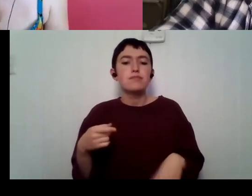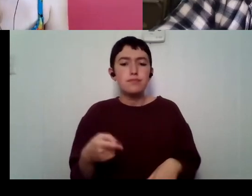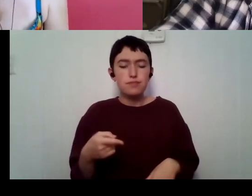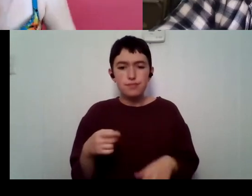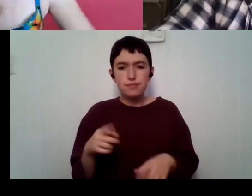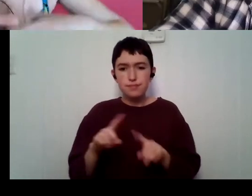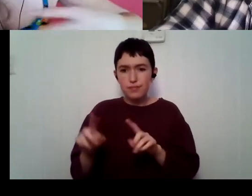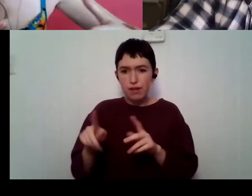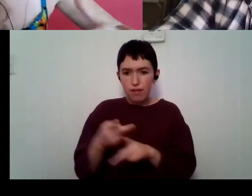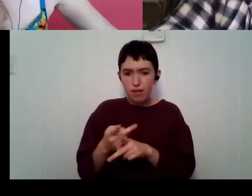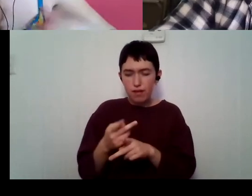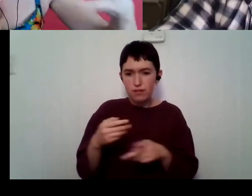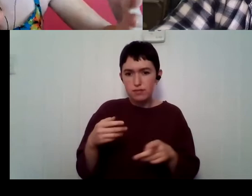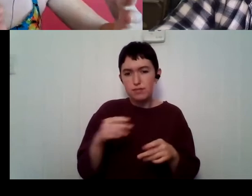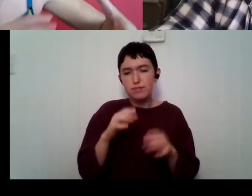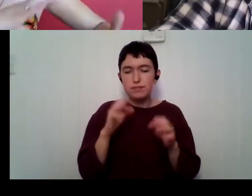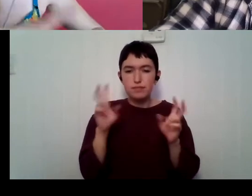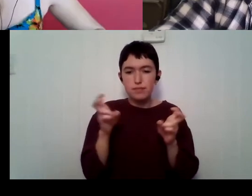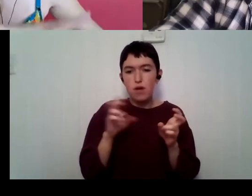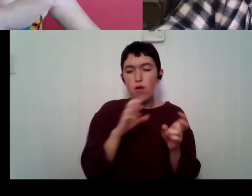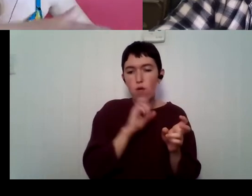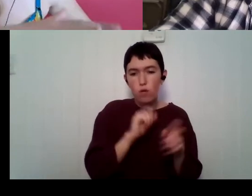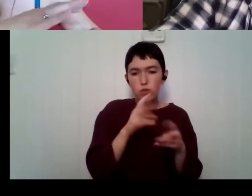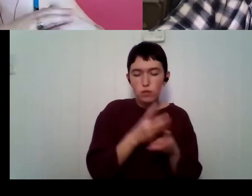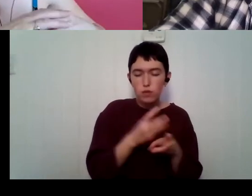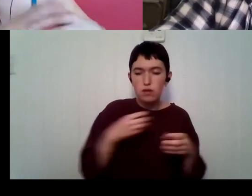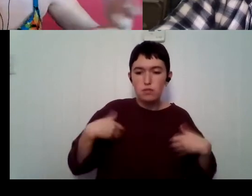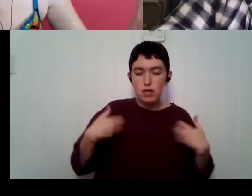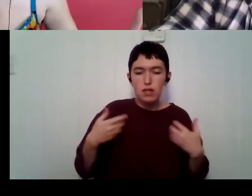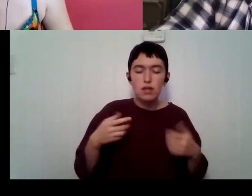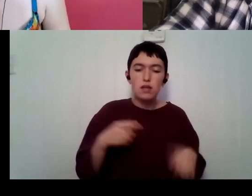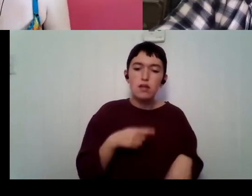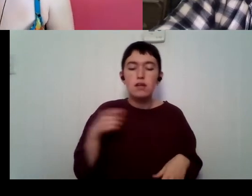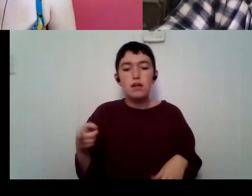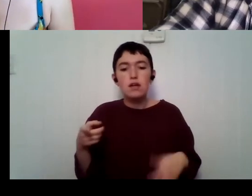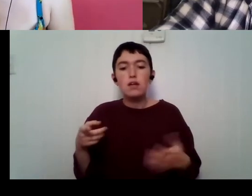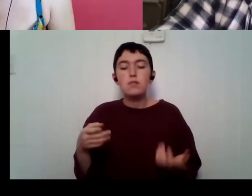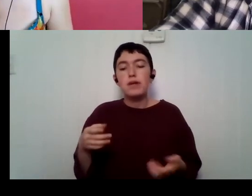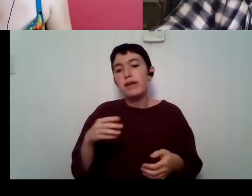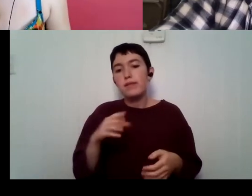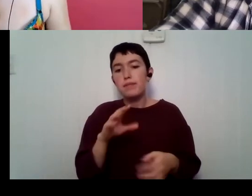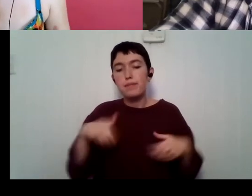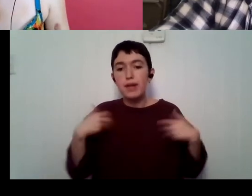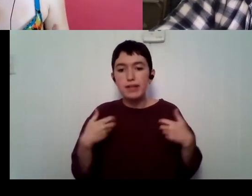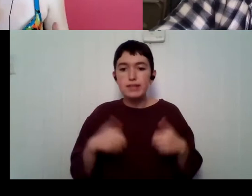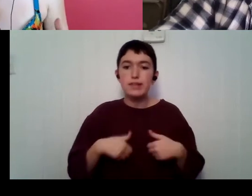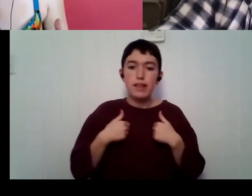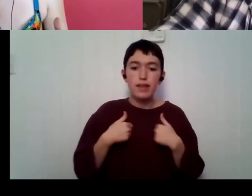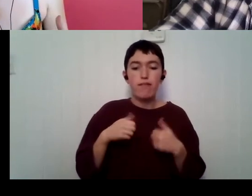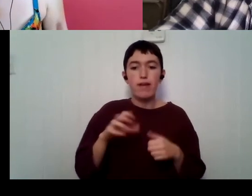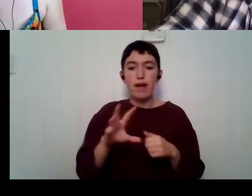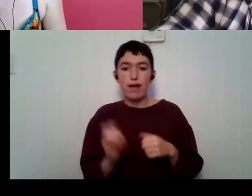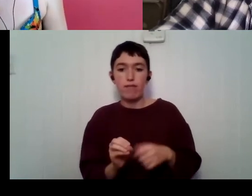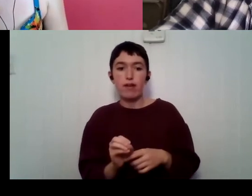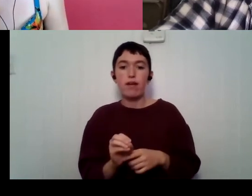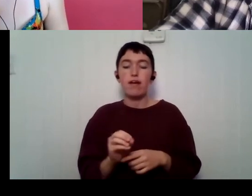world monkey, but moving away from that term, but monkeys that live in Africa and Asia, the Cercopithecines, that have